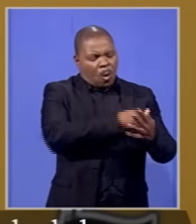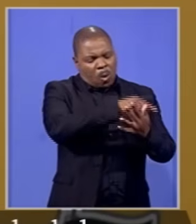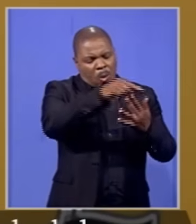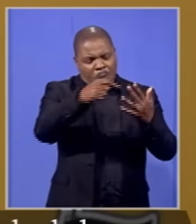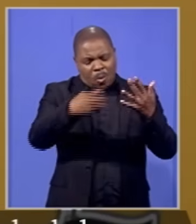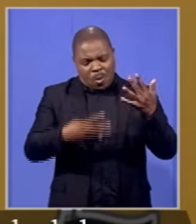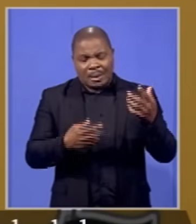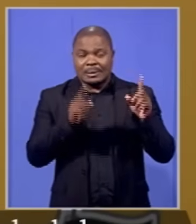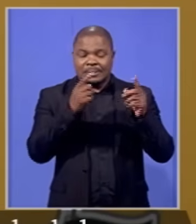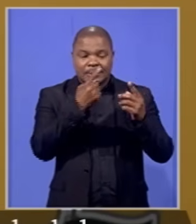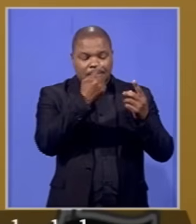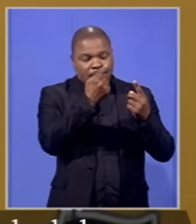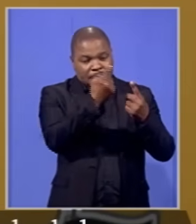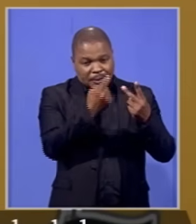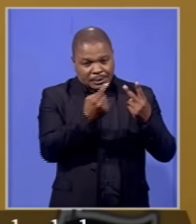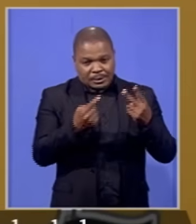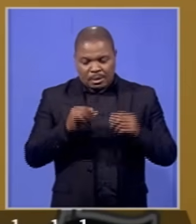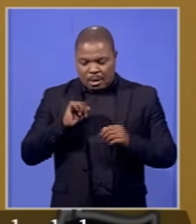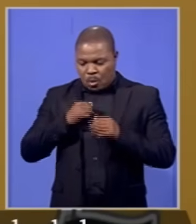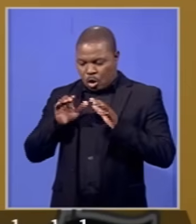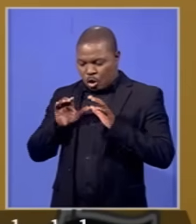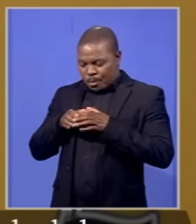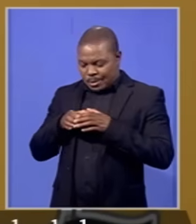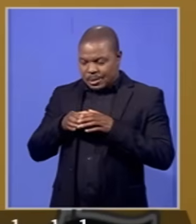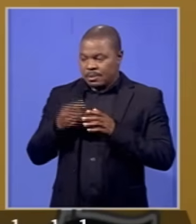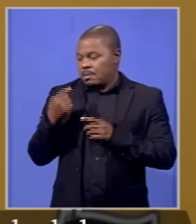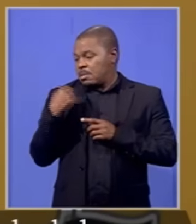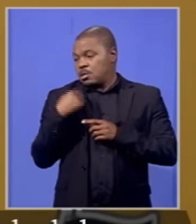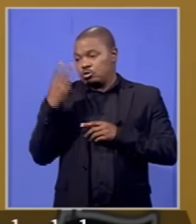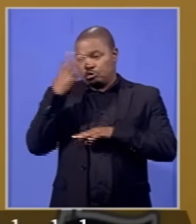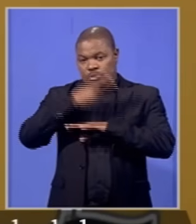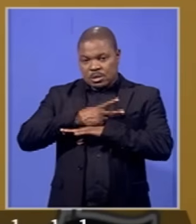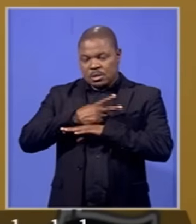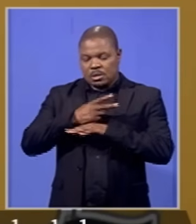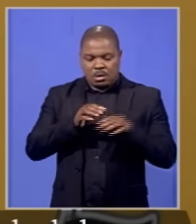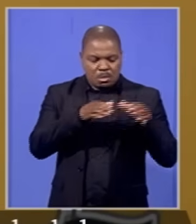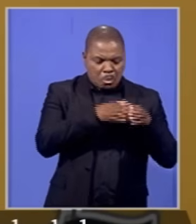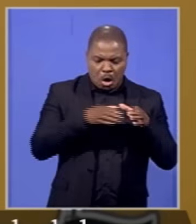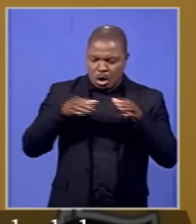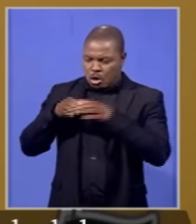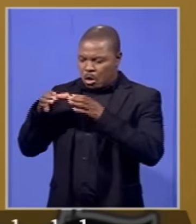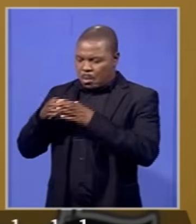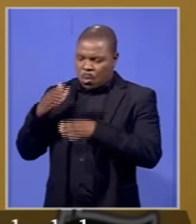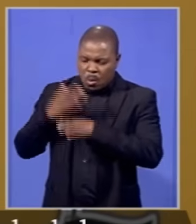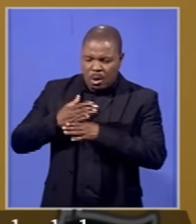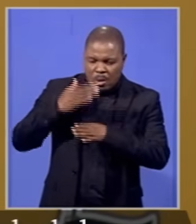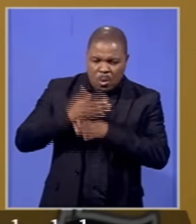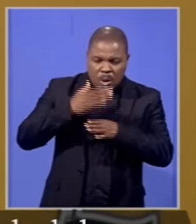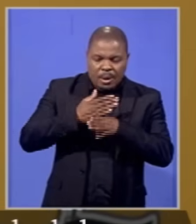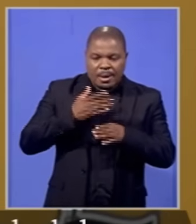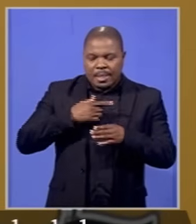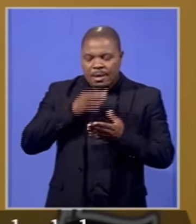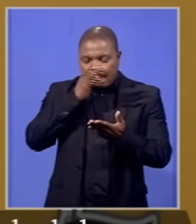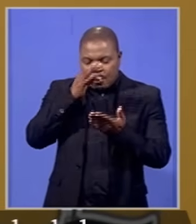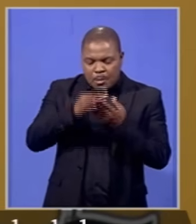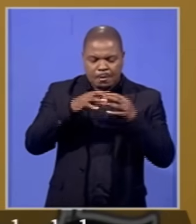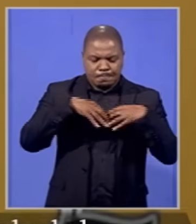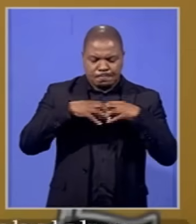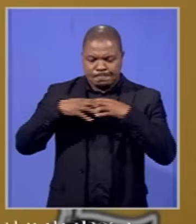our commissions in the last 2 days, they were hard at work in making firm